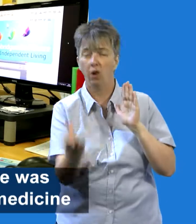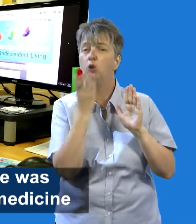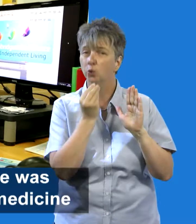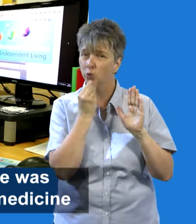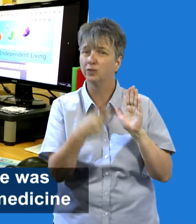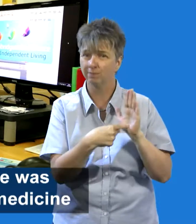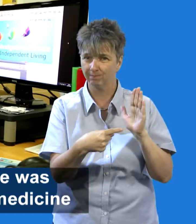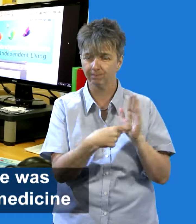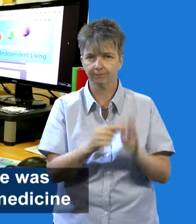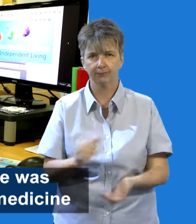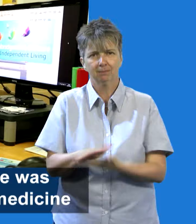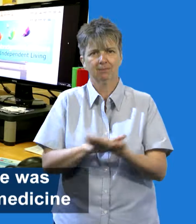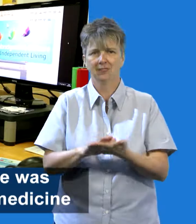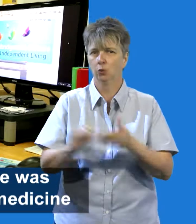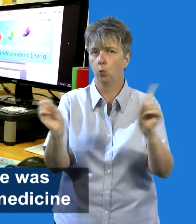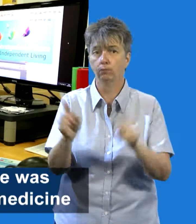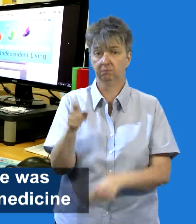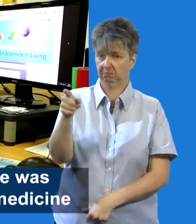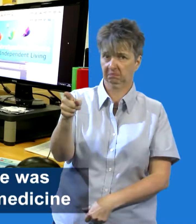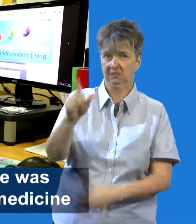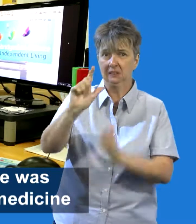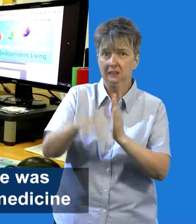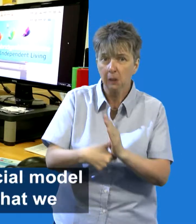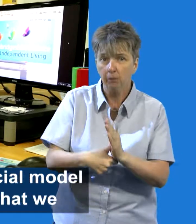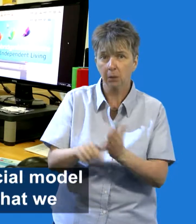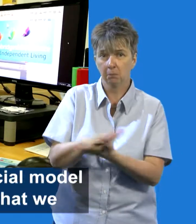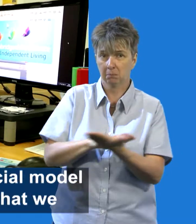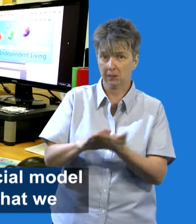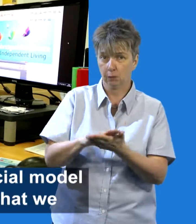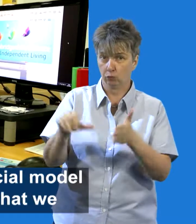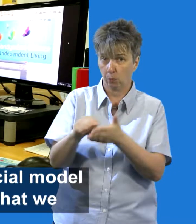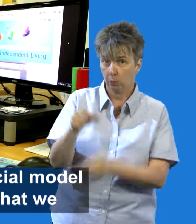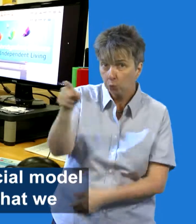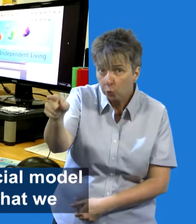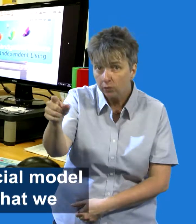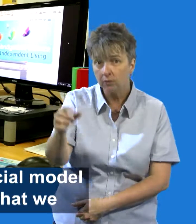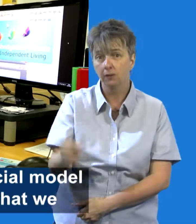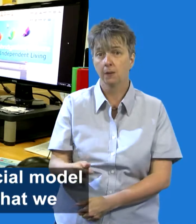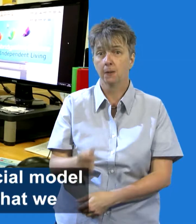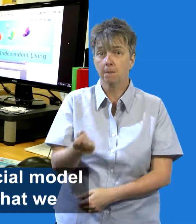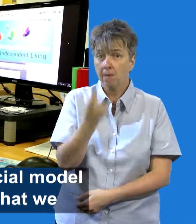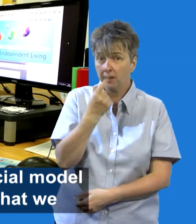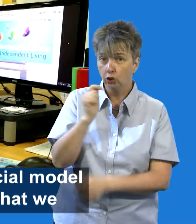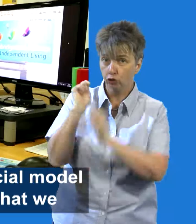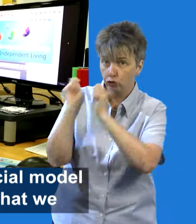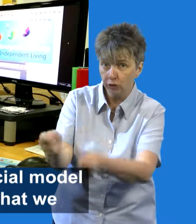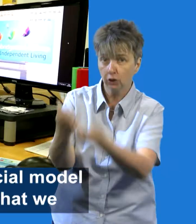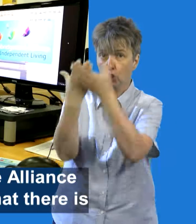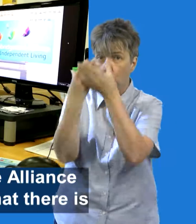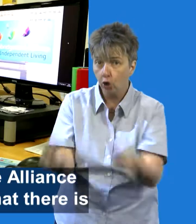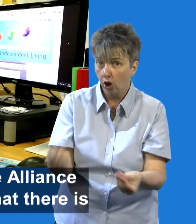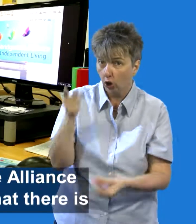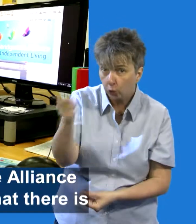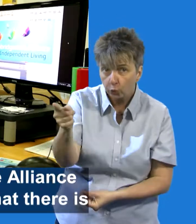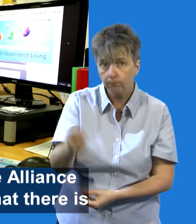that if you have a disability, there is something wrong with you that medicine will treat or cure. And what the social model says, and the social model is what we believe in